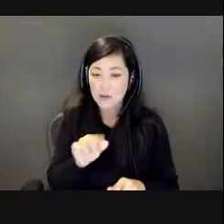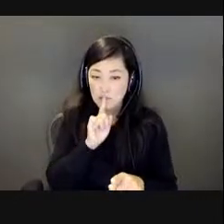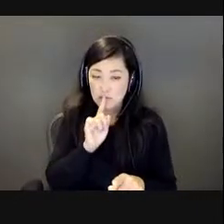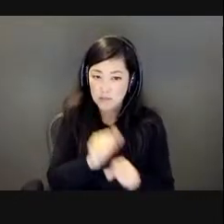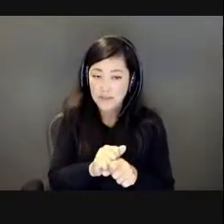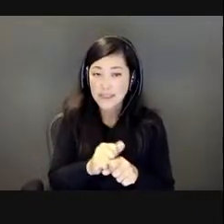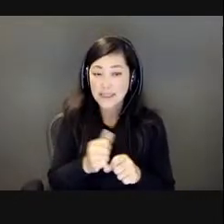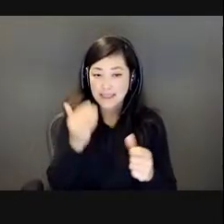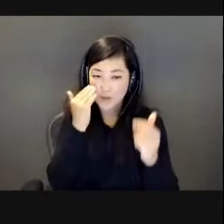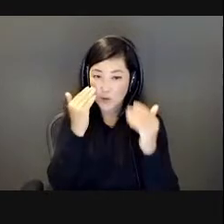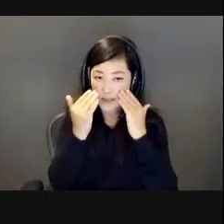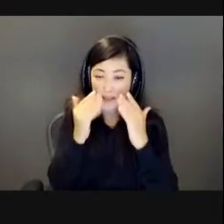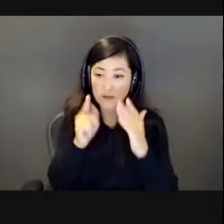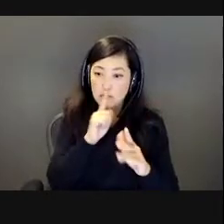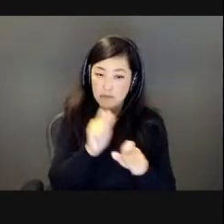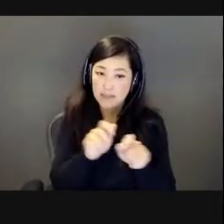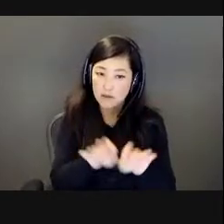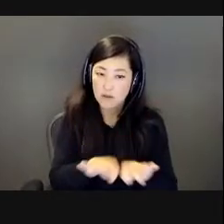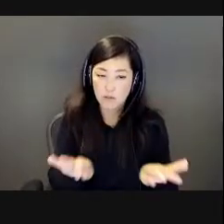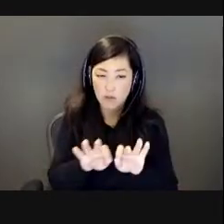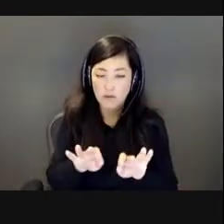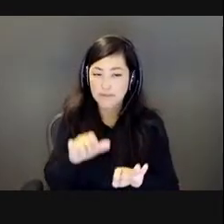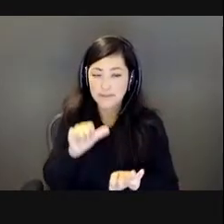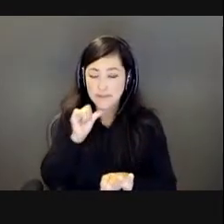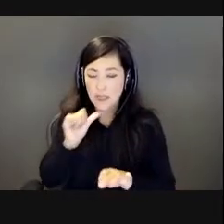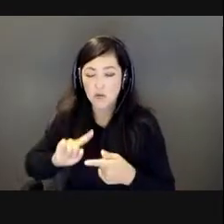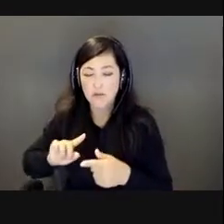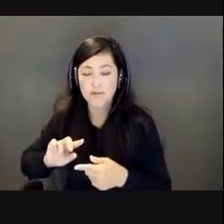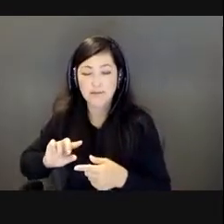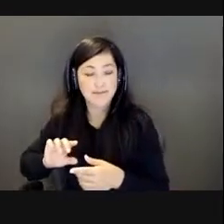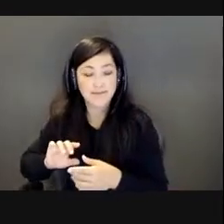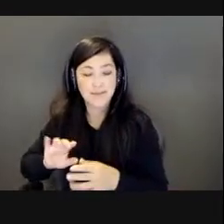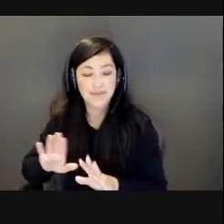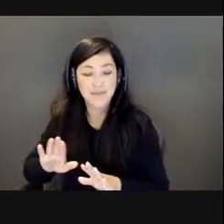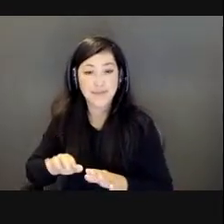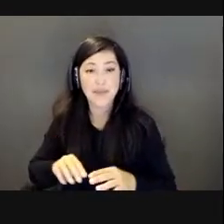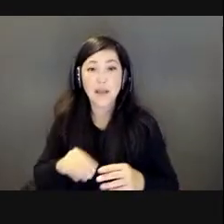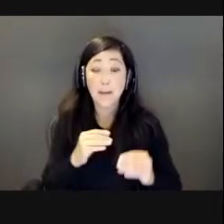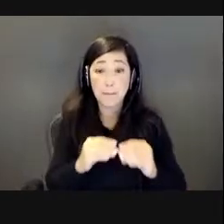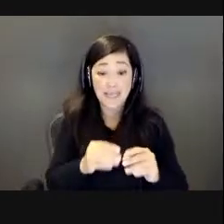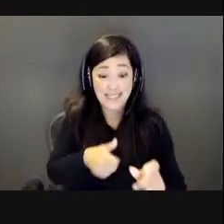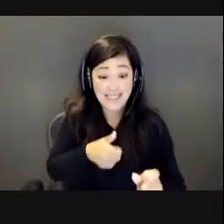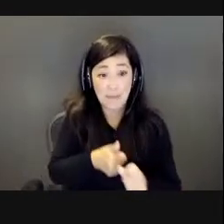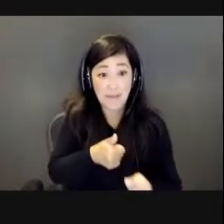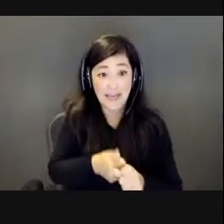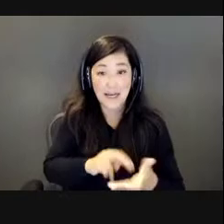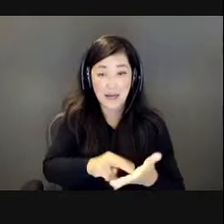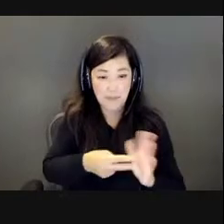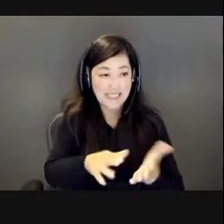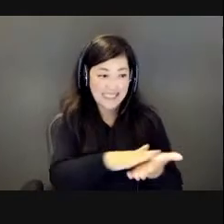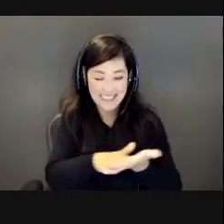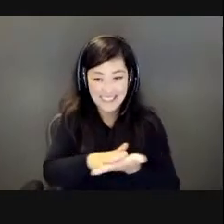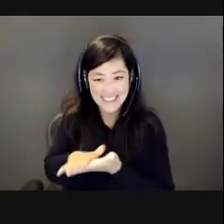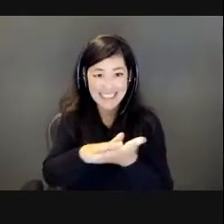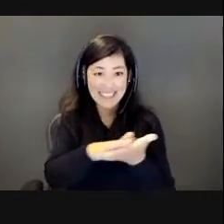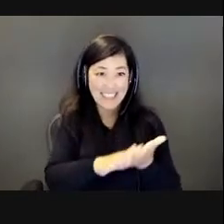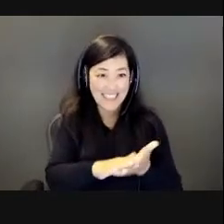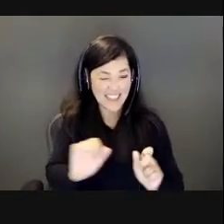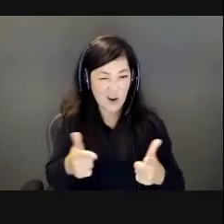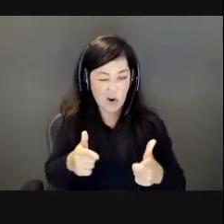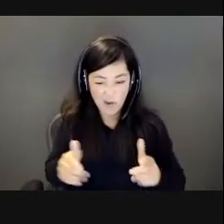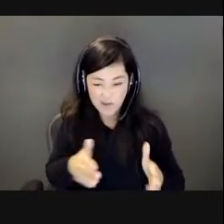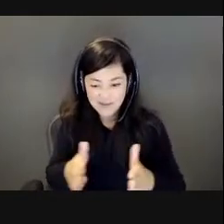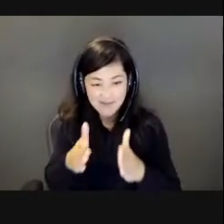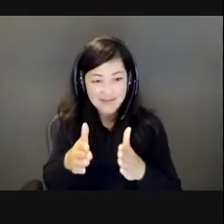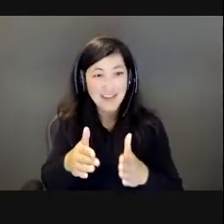there's a role for all of us there. But I will say that the standard does not address kind of the